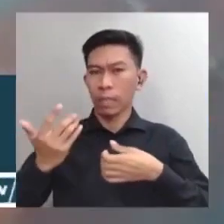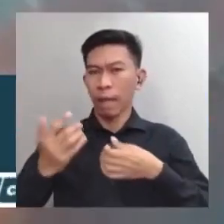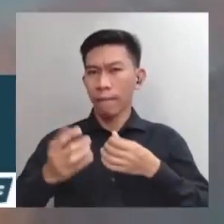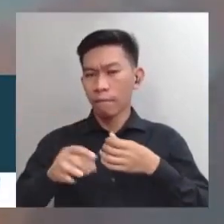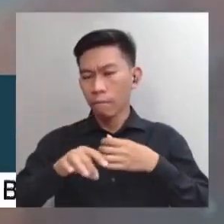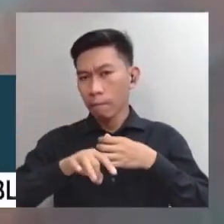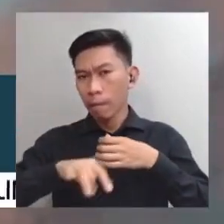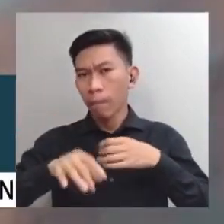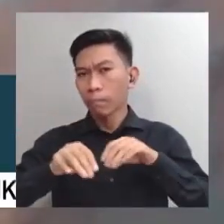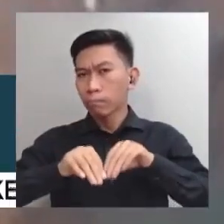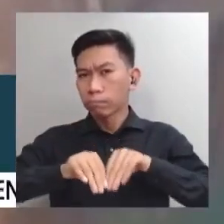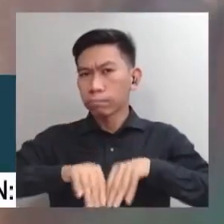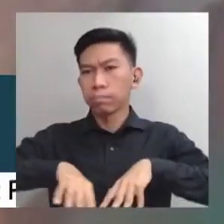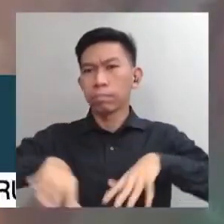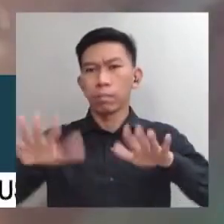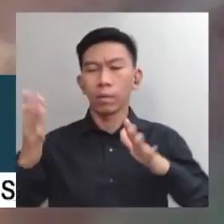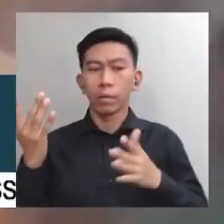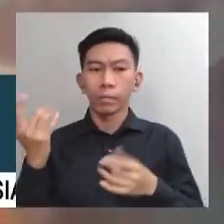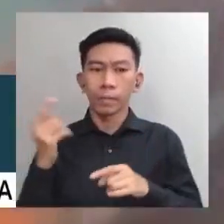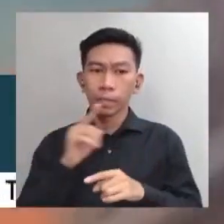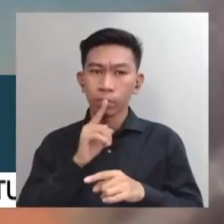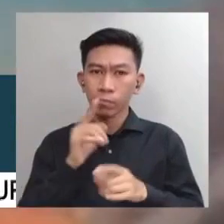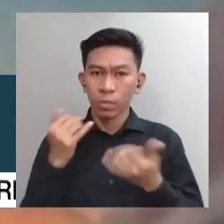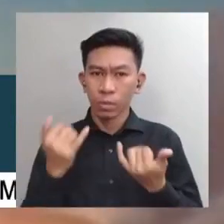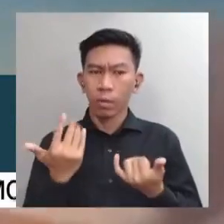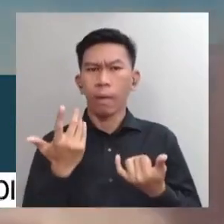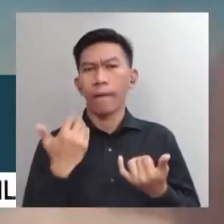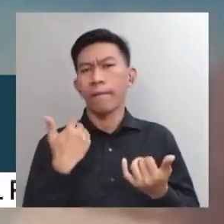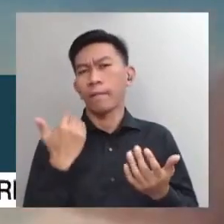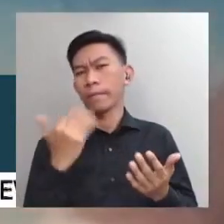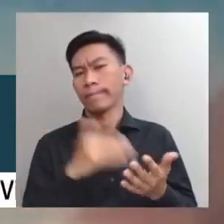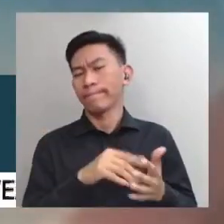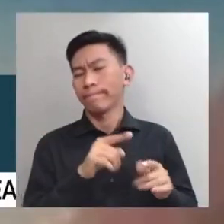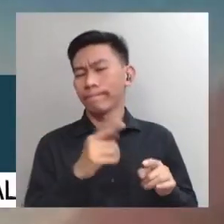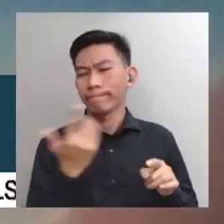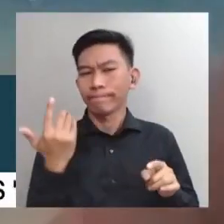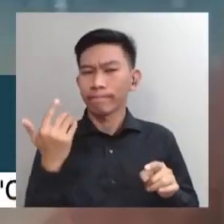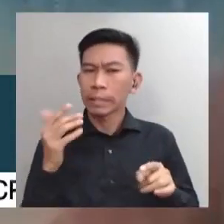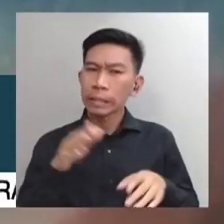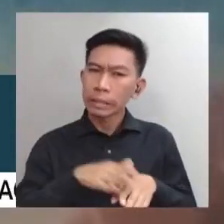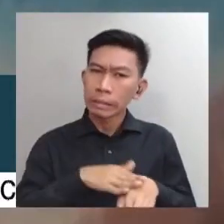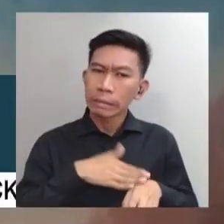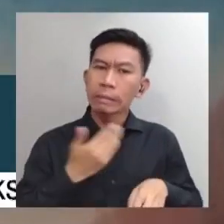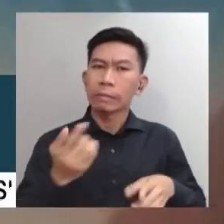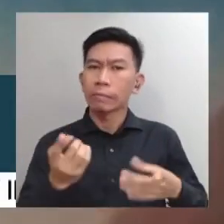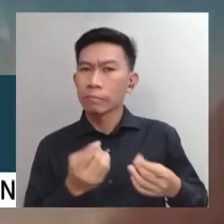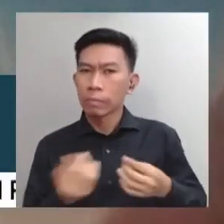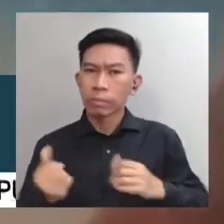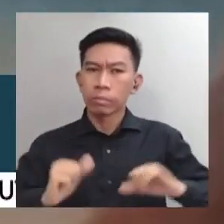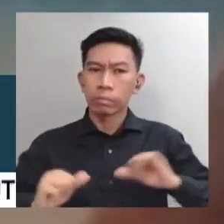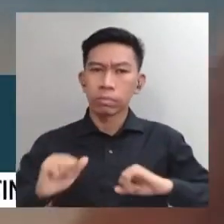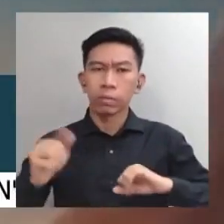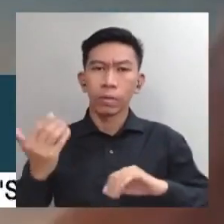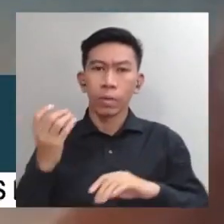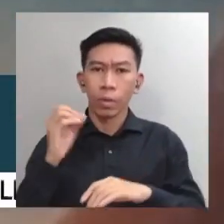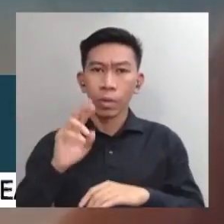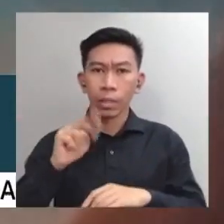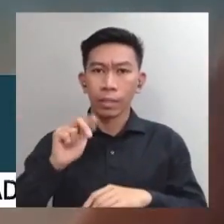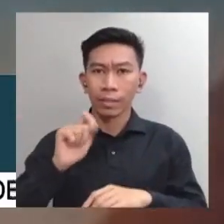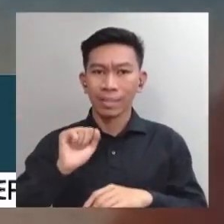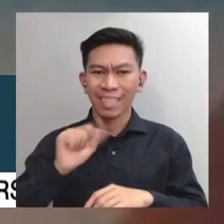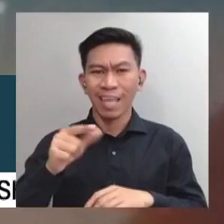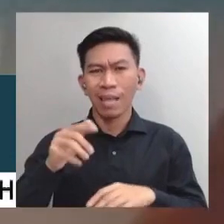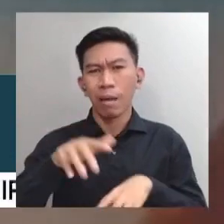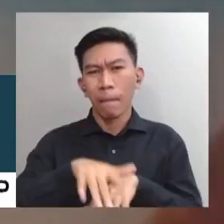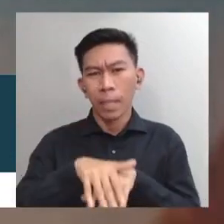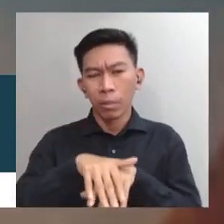Hernando Bacosa slams the slow response to the oil spill in Oriental Mindoro. That disaster affected tens of thousands of